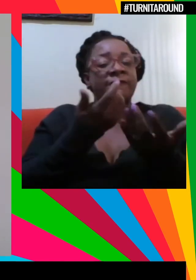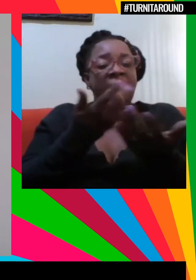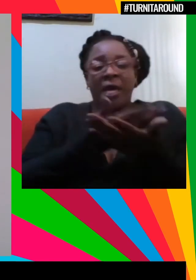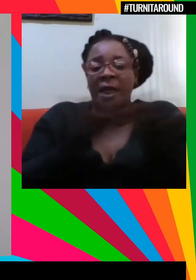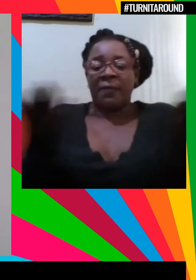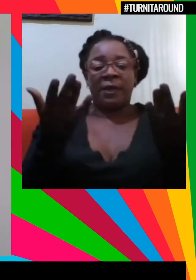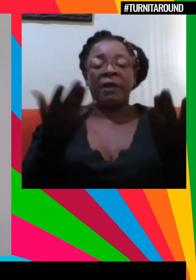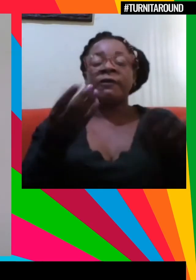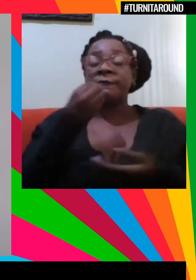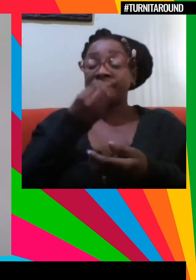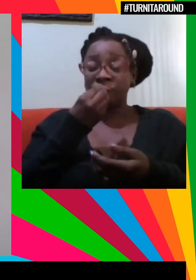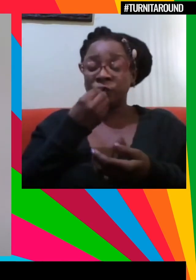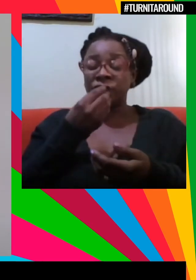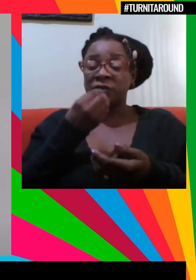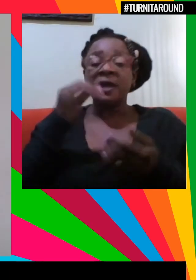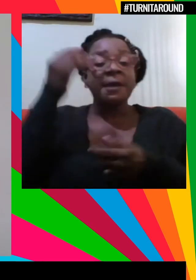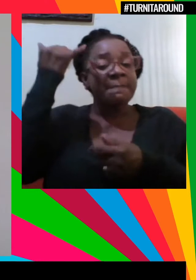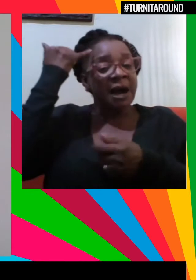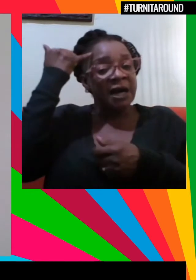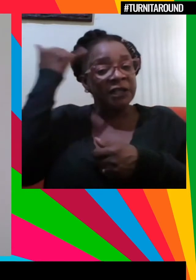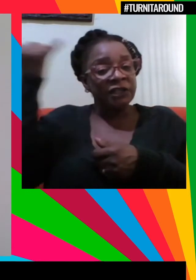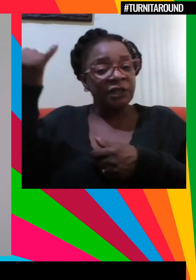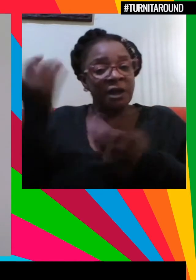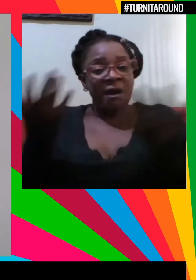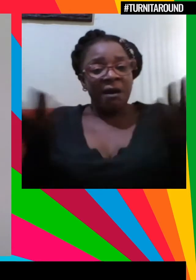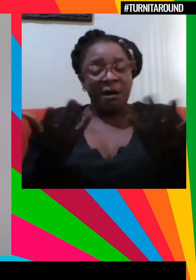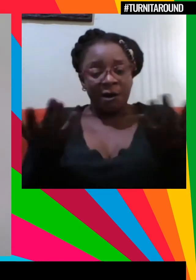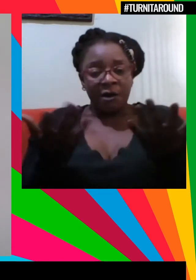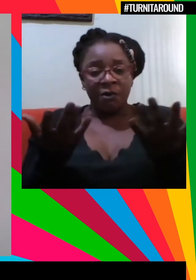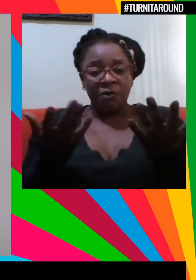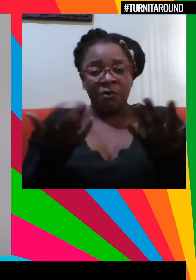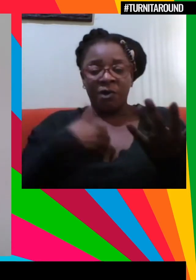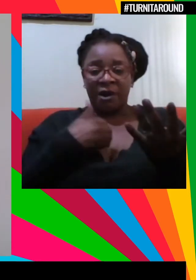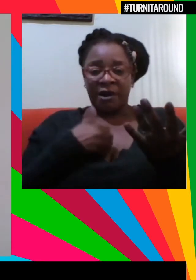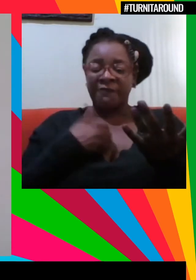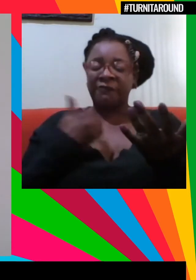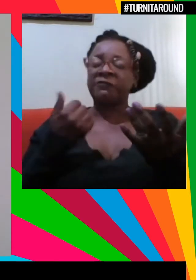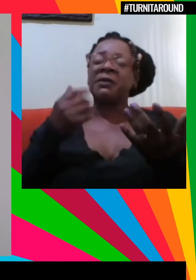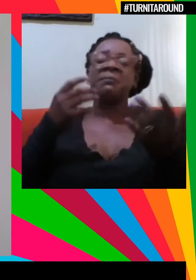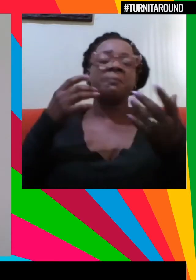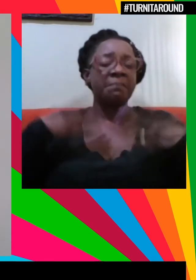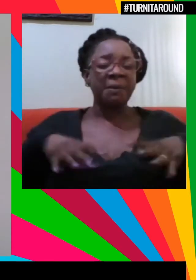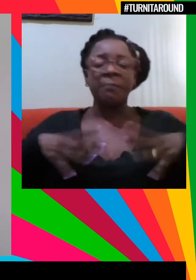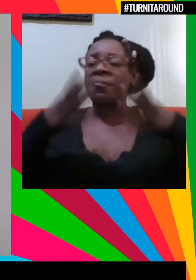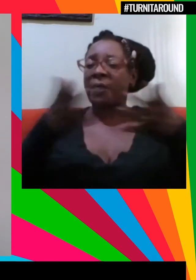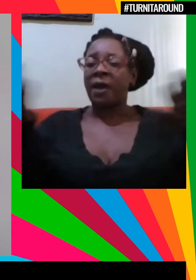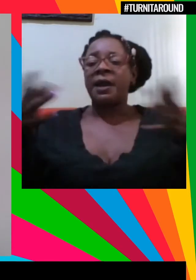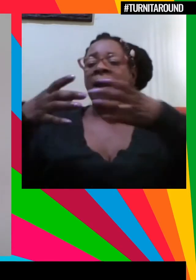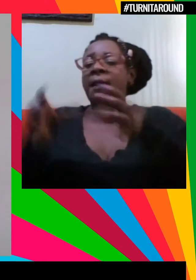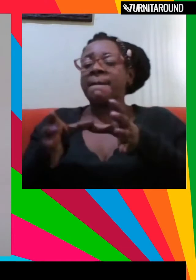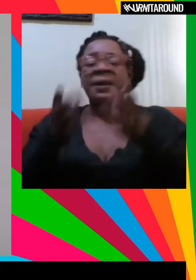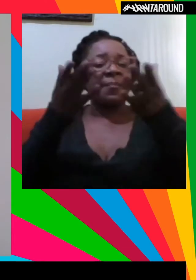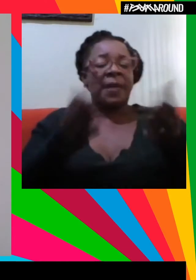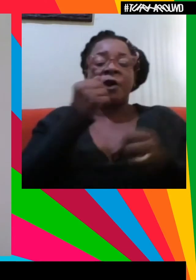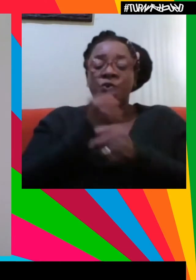Just imagine how, what if we have hundreds of companies, thousands of companies to help us doing the work that we're